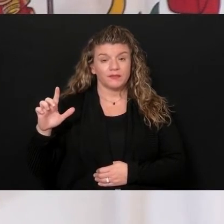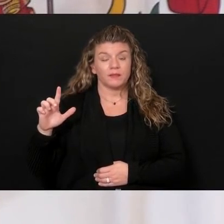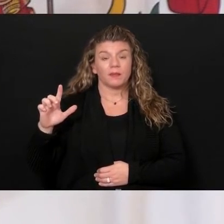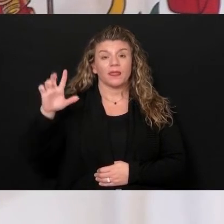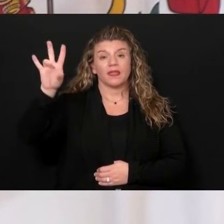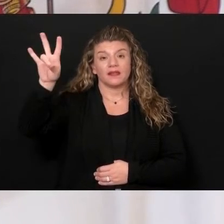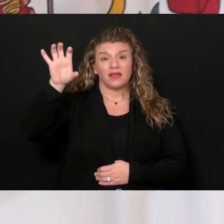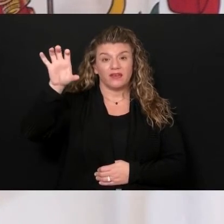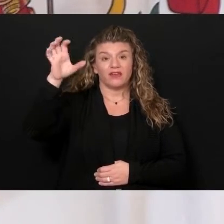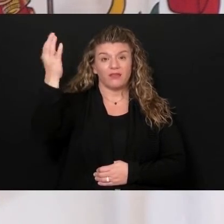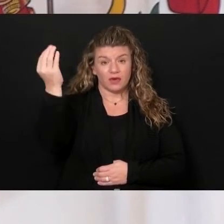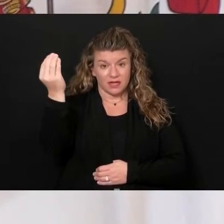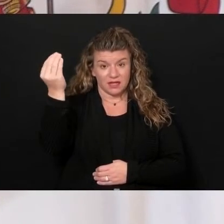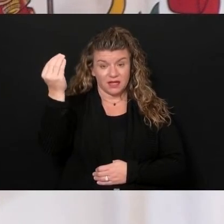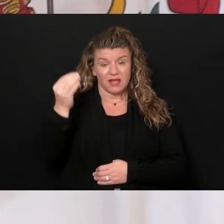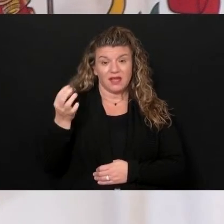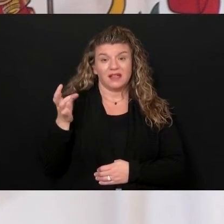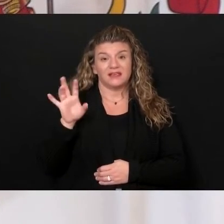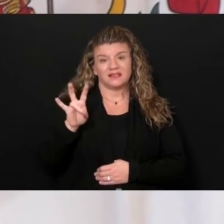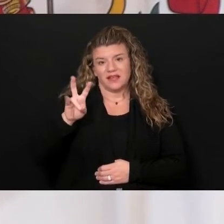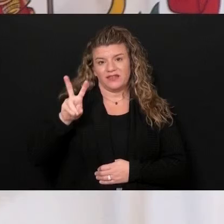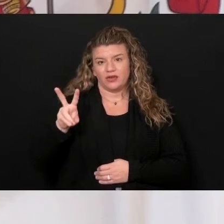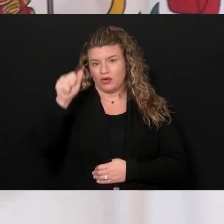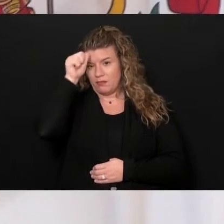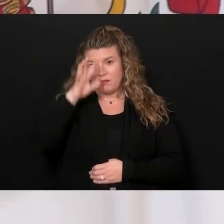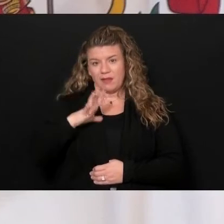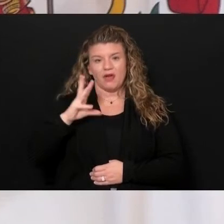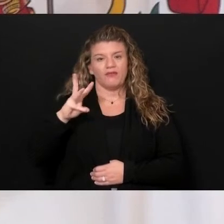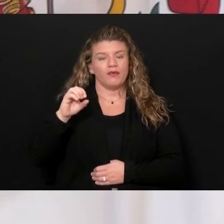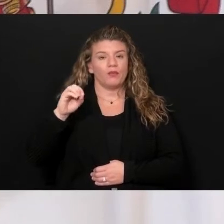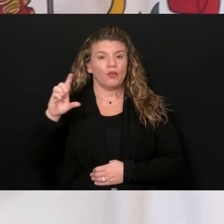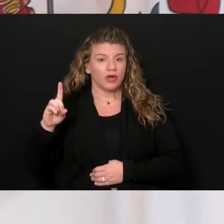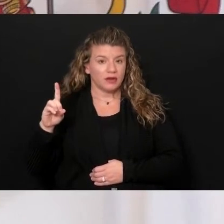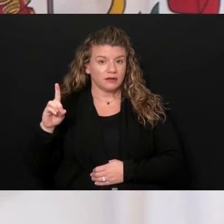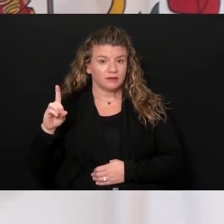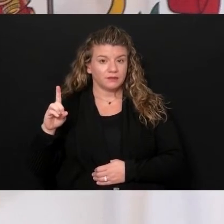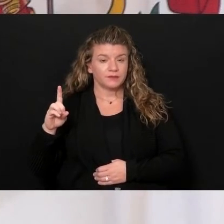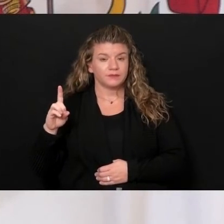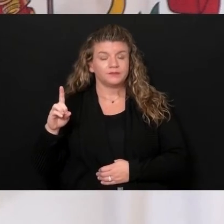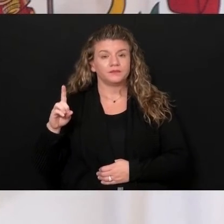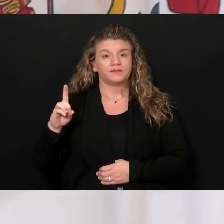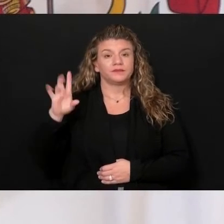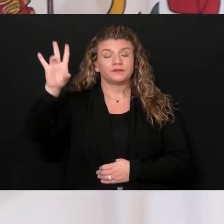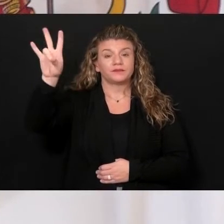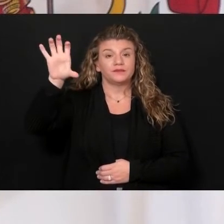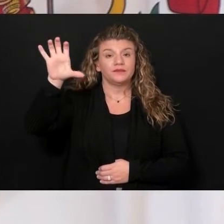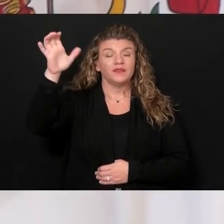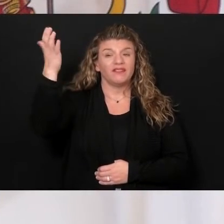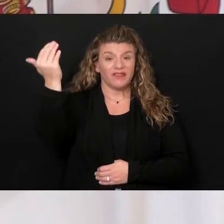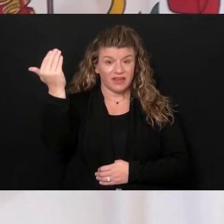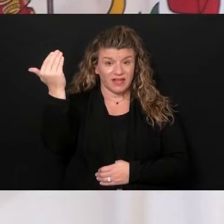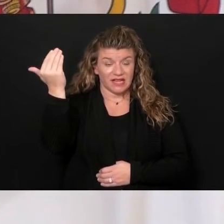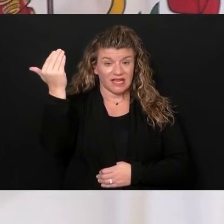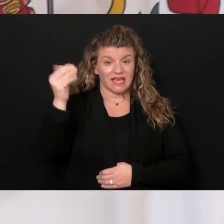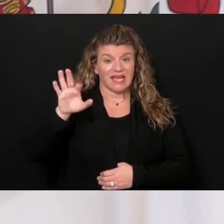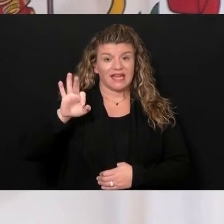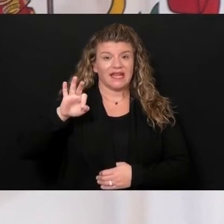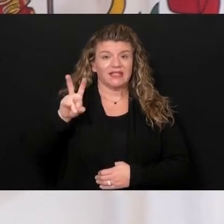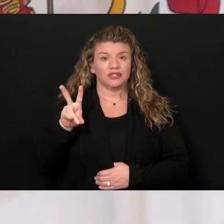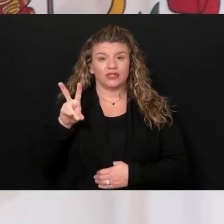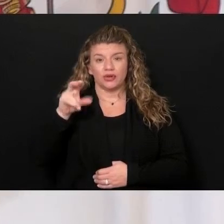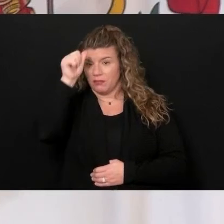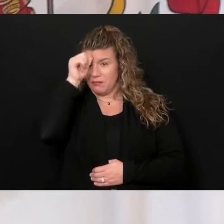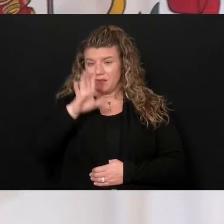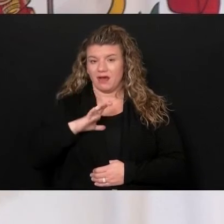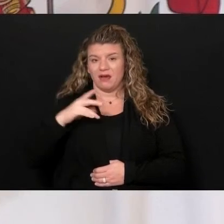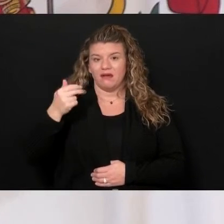Our 714th death, a 72-year-old male from Wood County. Our 715th death, a 92-year-old